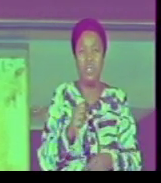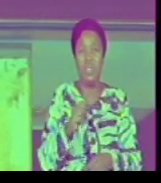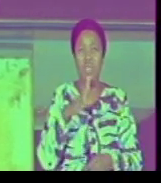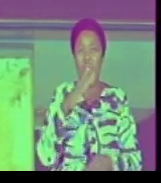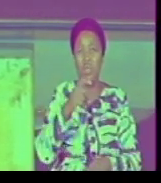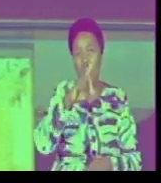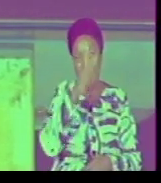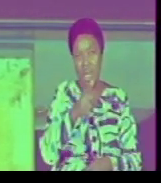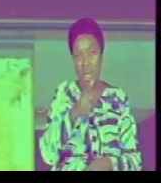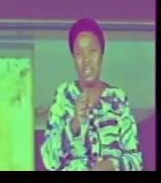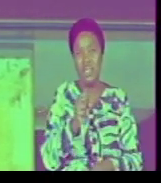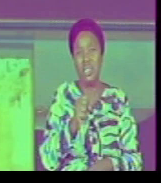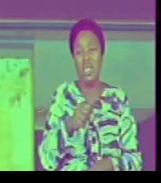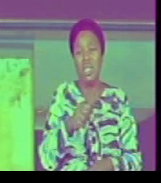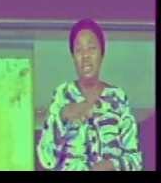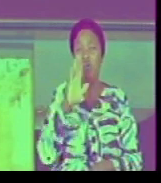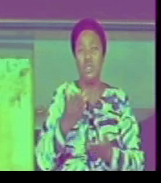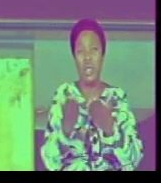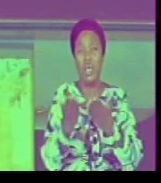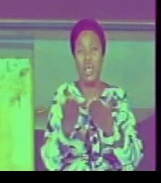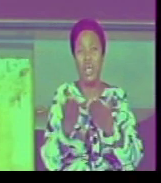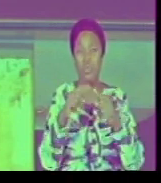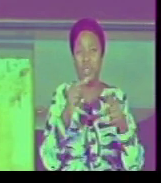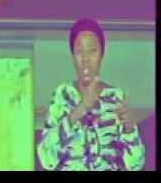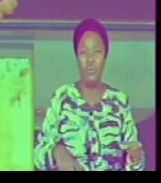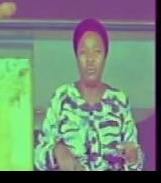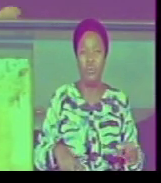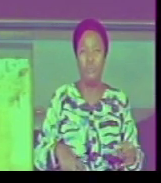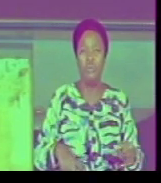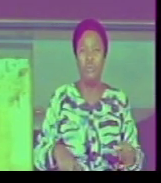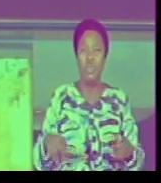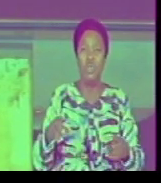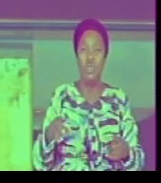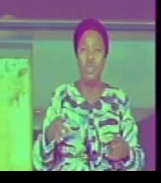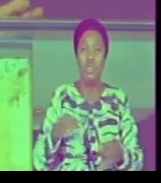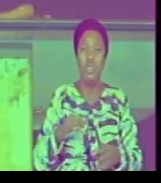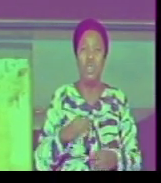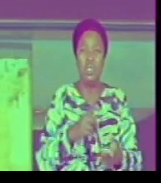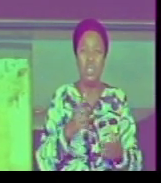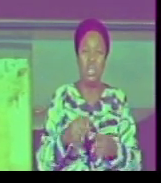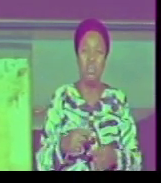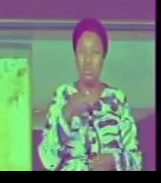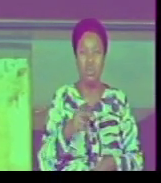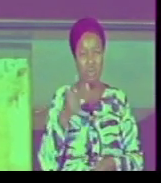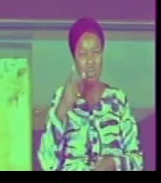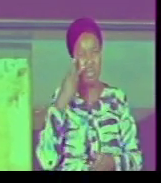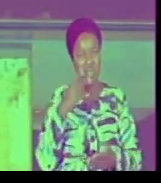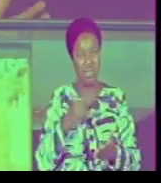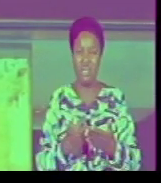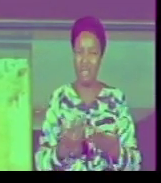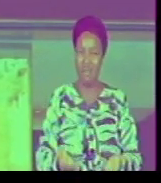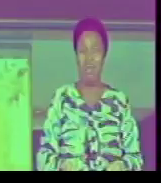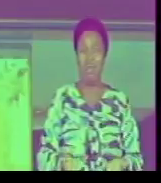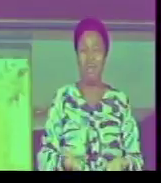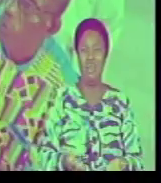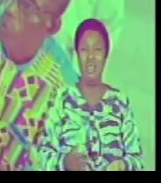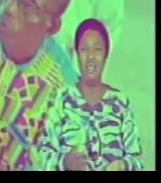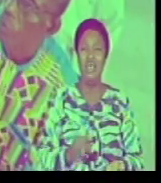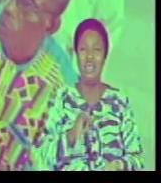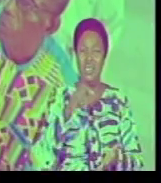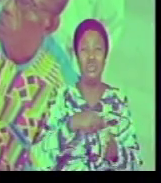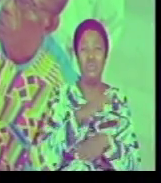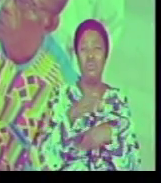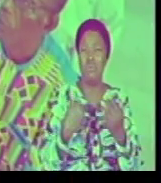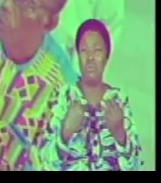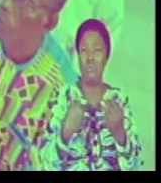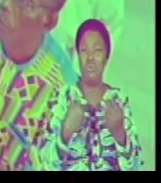your service unto the Lord, God is not going to look at it and say, is this all? Is this what you are going